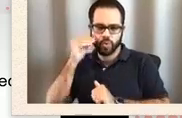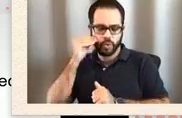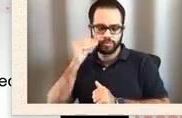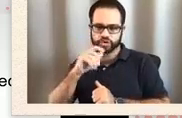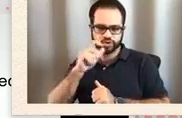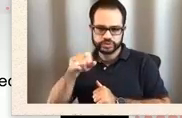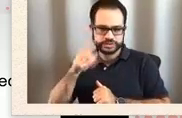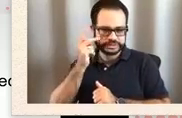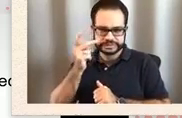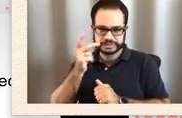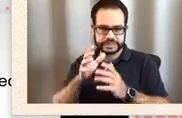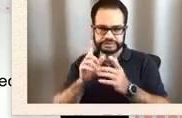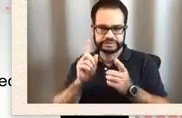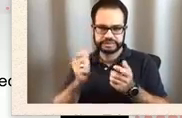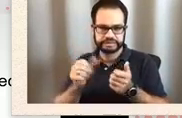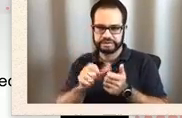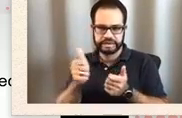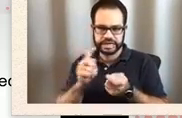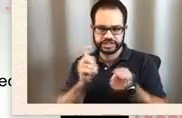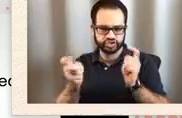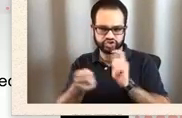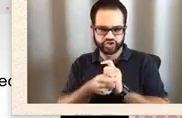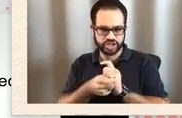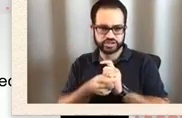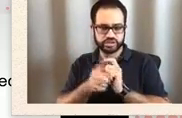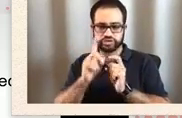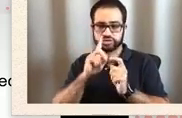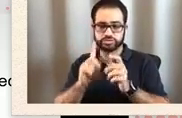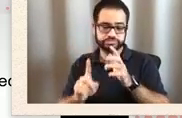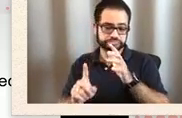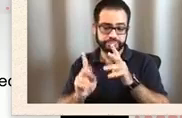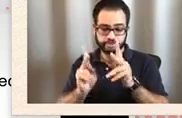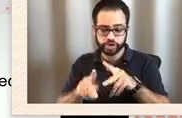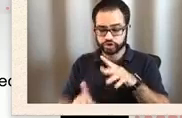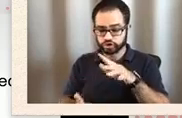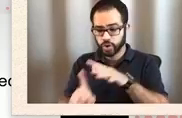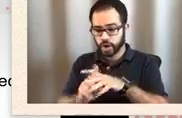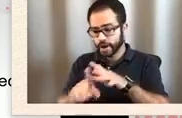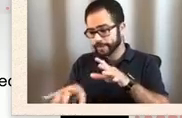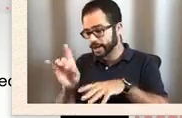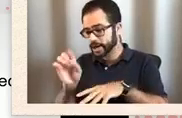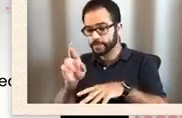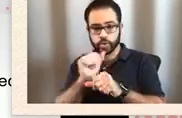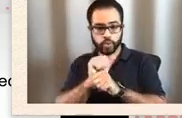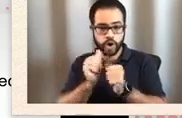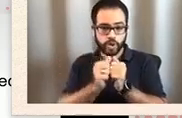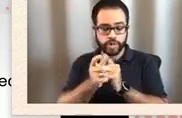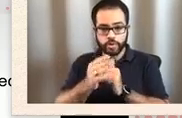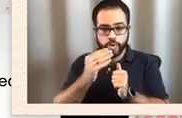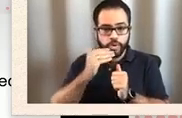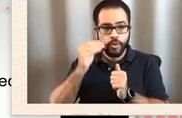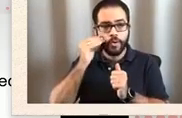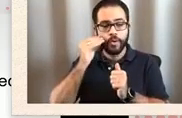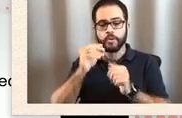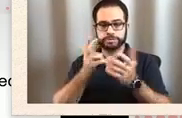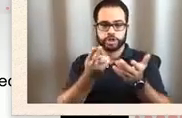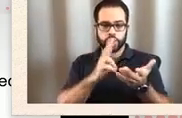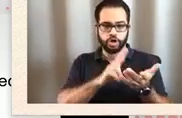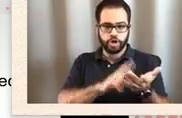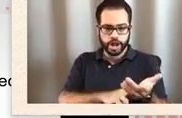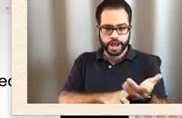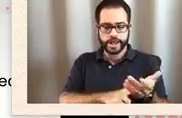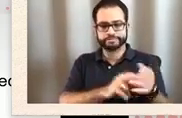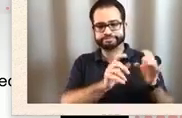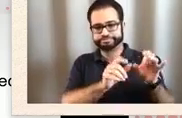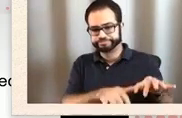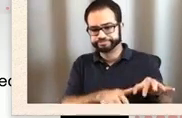any change. It should be that your worker comes to pick you up or to work with you at home. They log into that mobile site and then